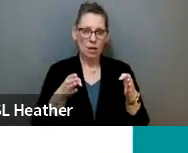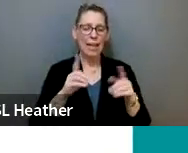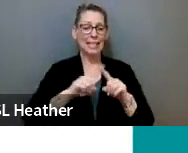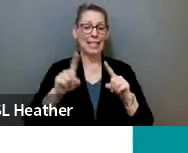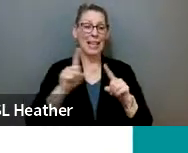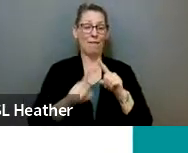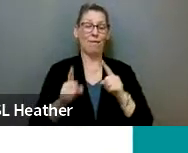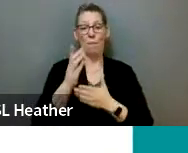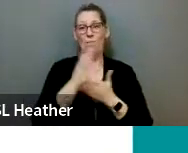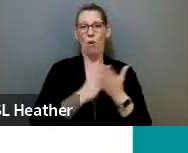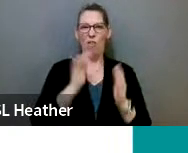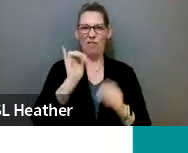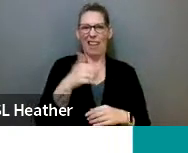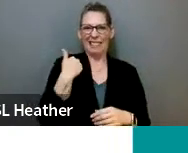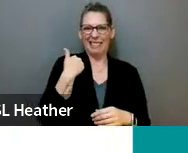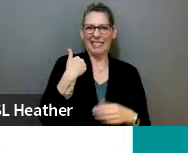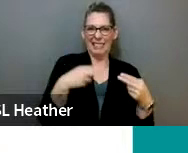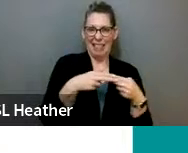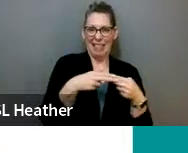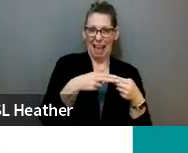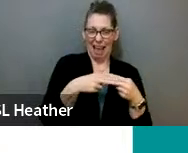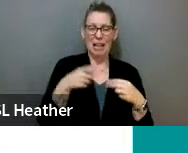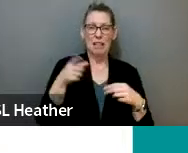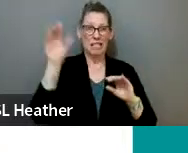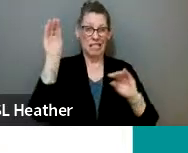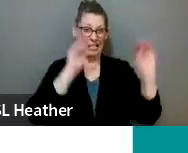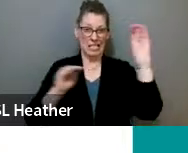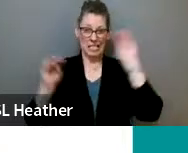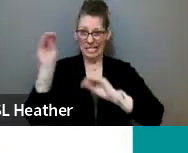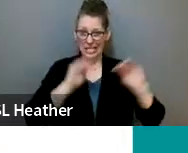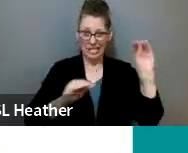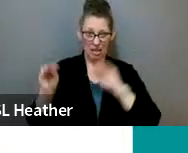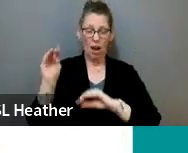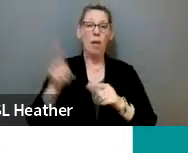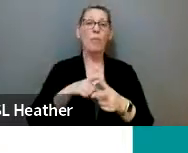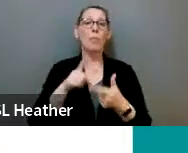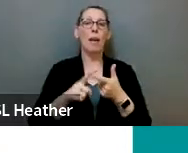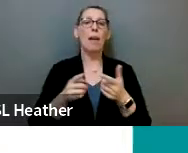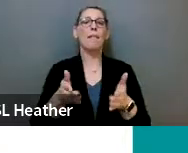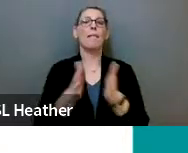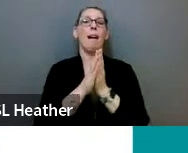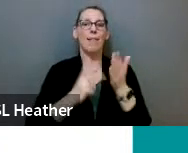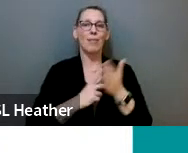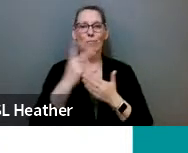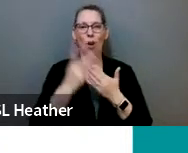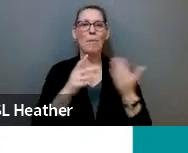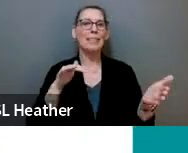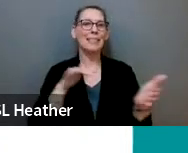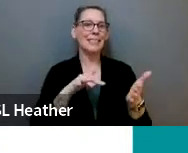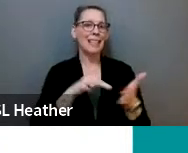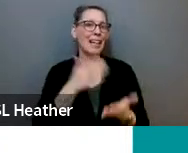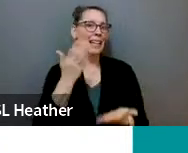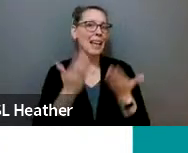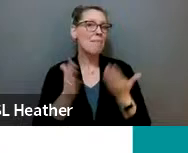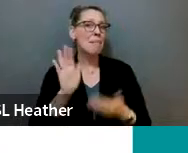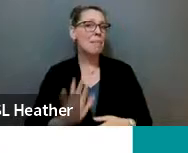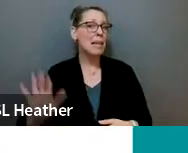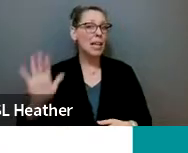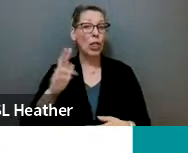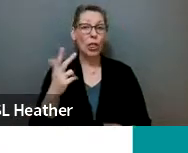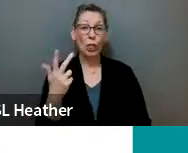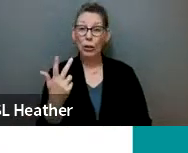on that last slide. And they will ask the program to study probably about 3